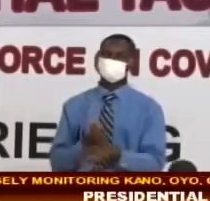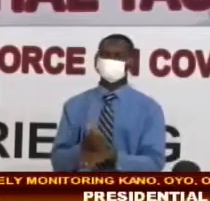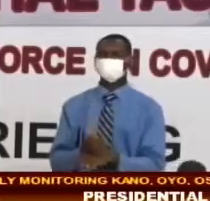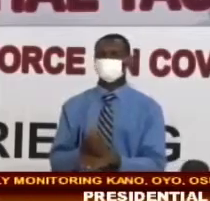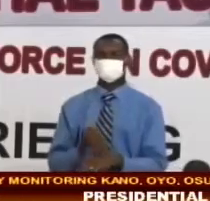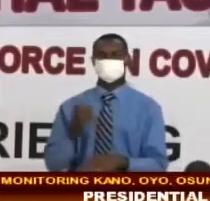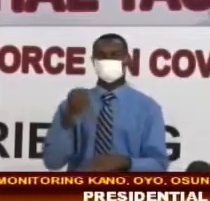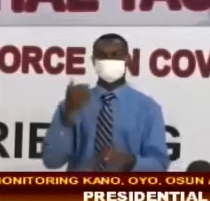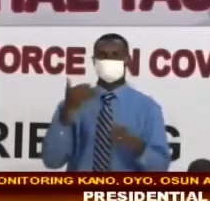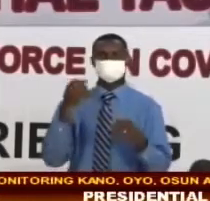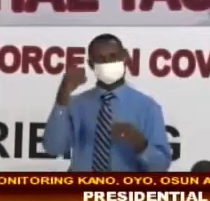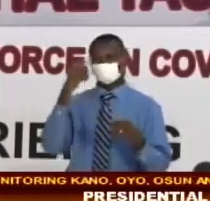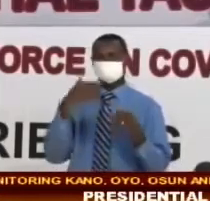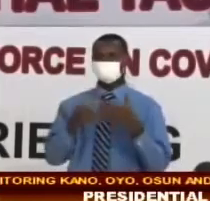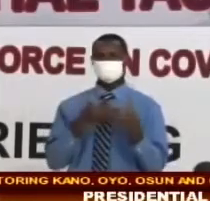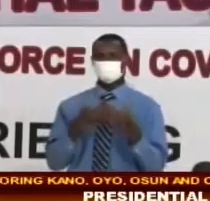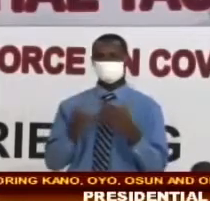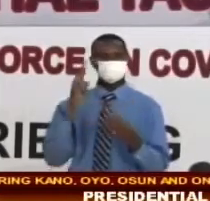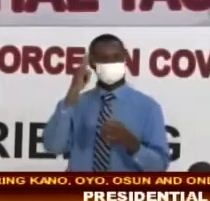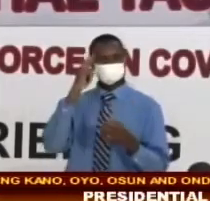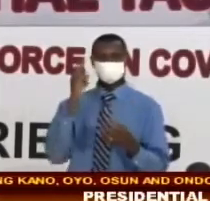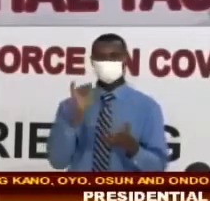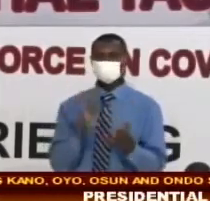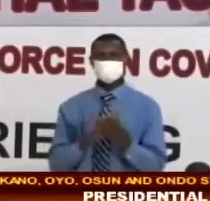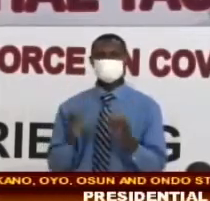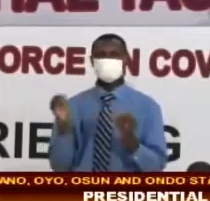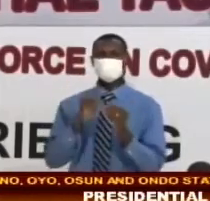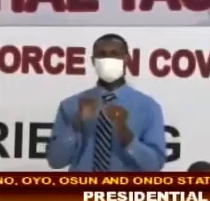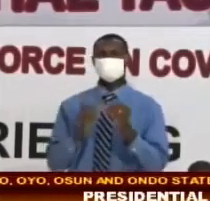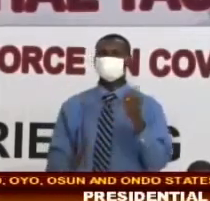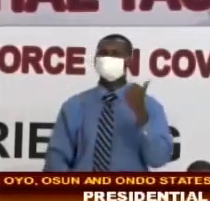purposes is even more dangerous than the insurgency.